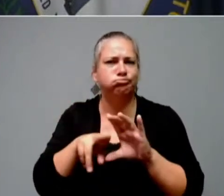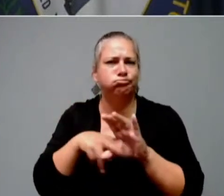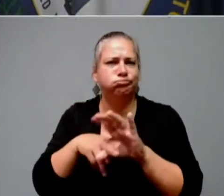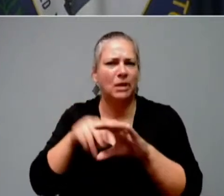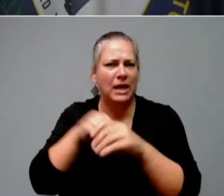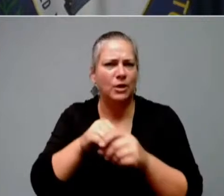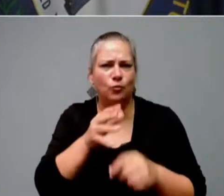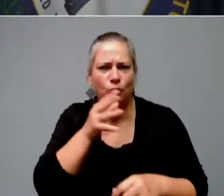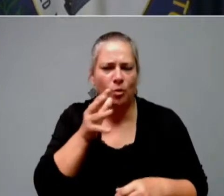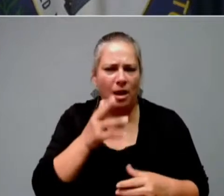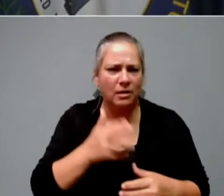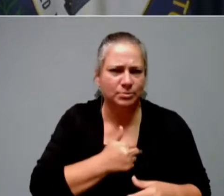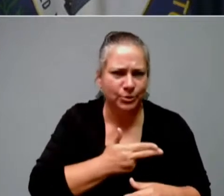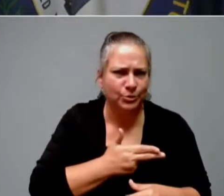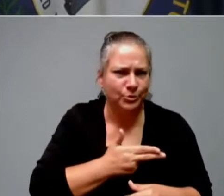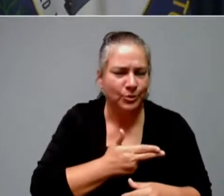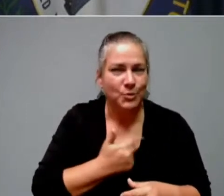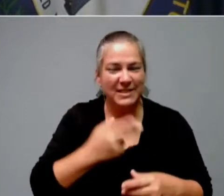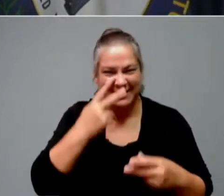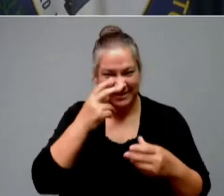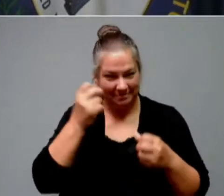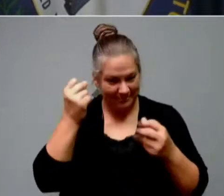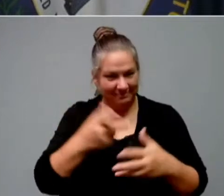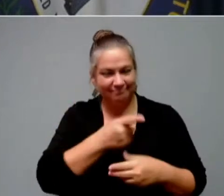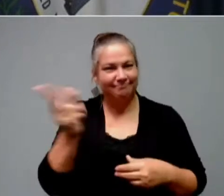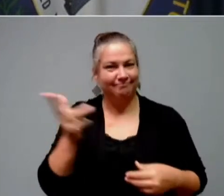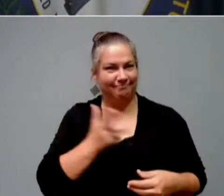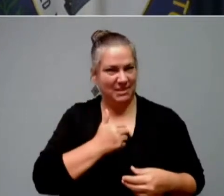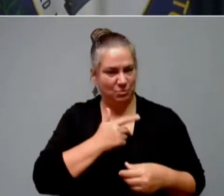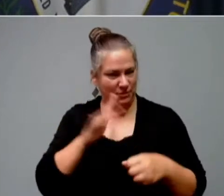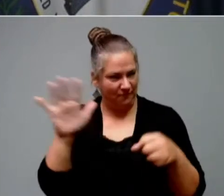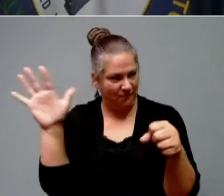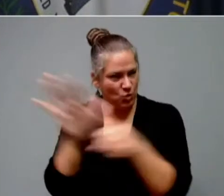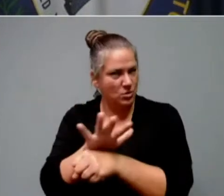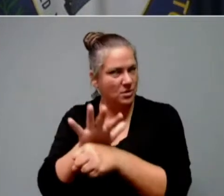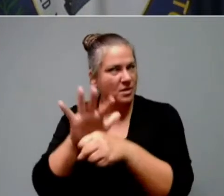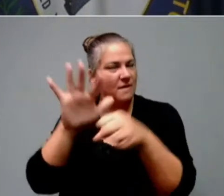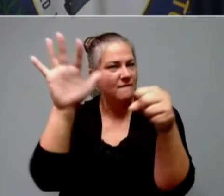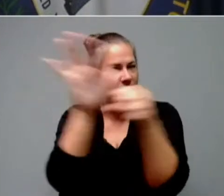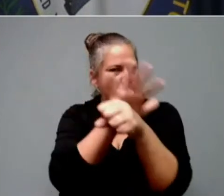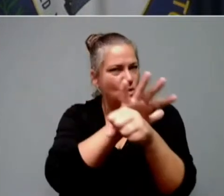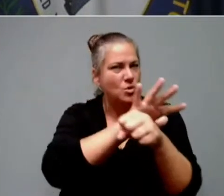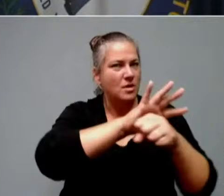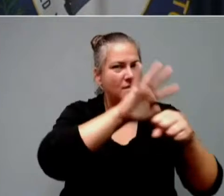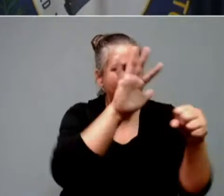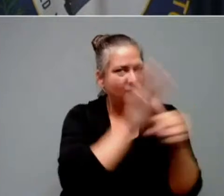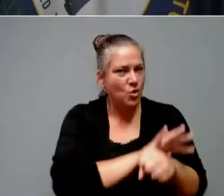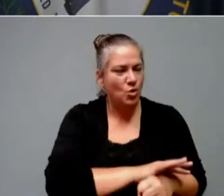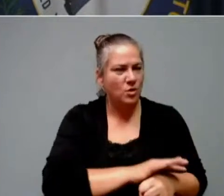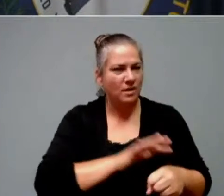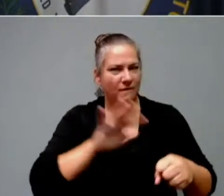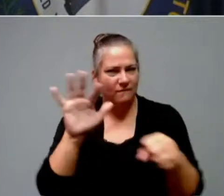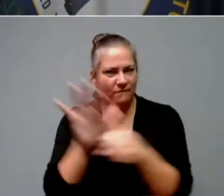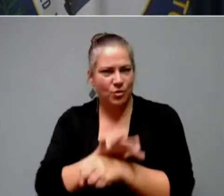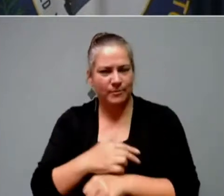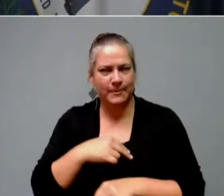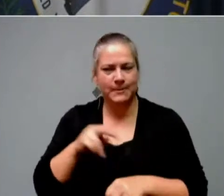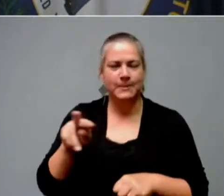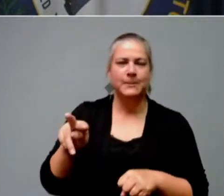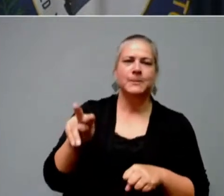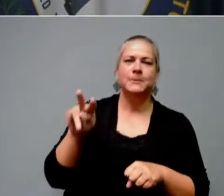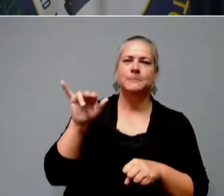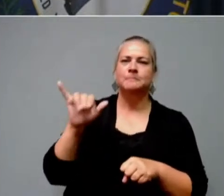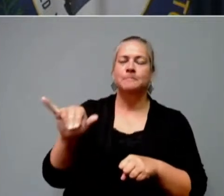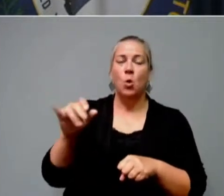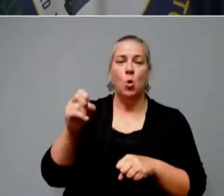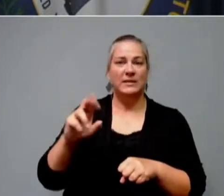And we continue to see hospitals full and reporting that they are full and or are full from a staffing